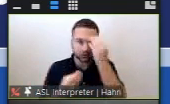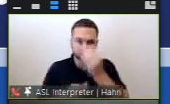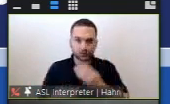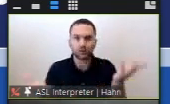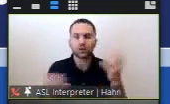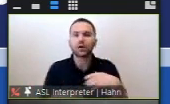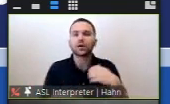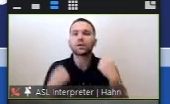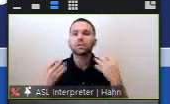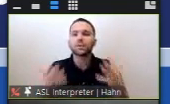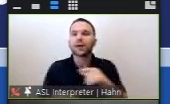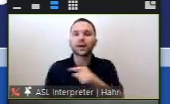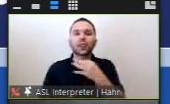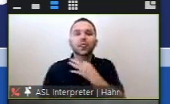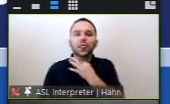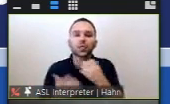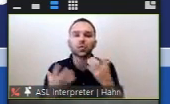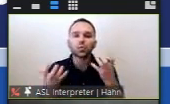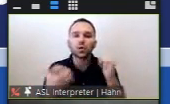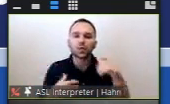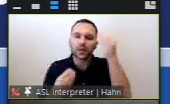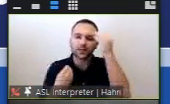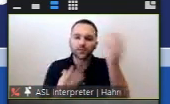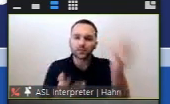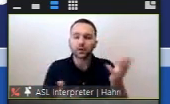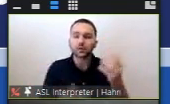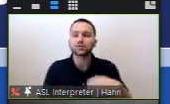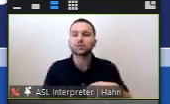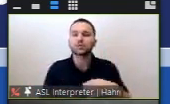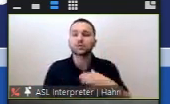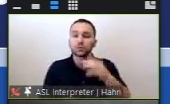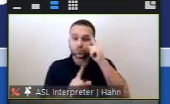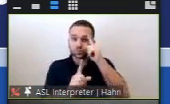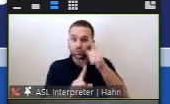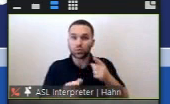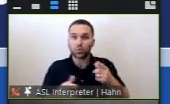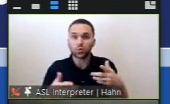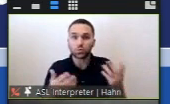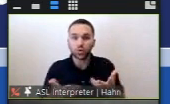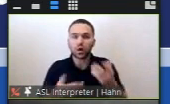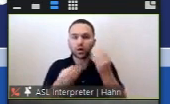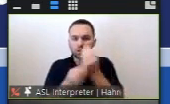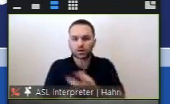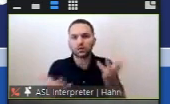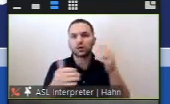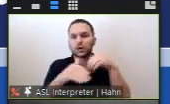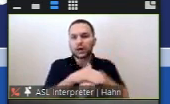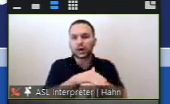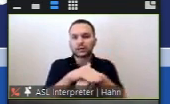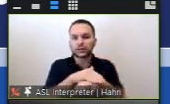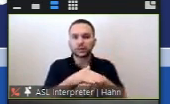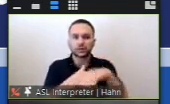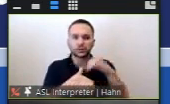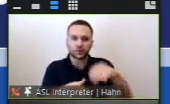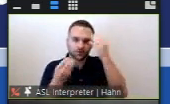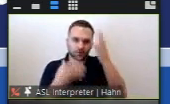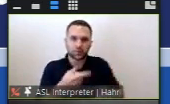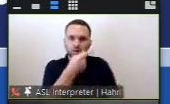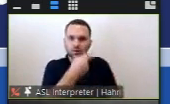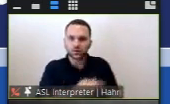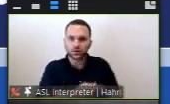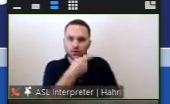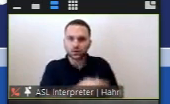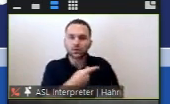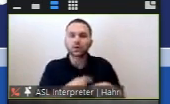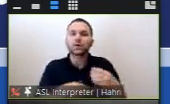you. And our goal here today is, one, to make sure that you have access to this data as you need it. So you have the access to the same data that